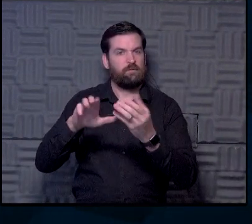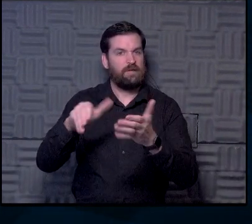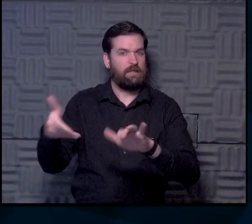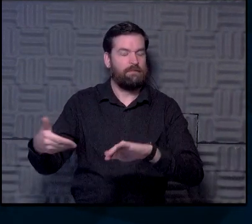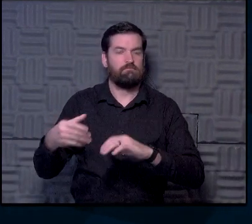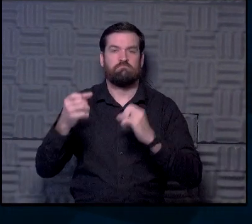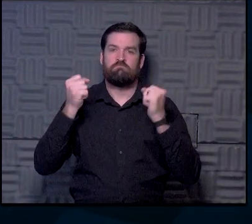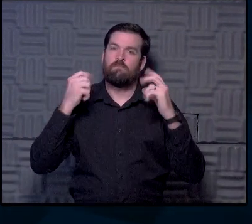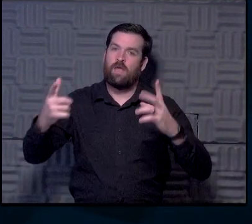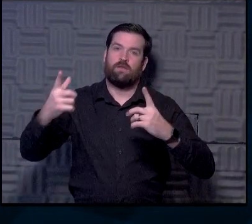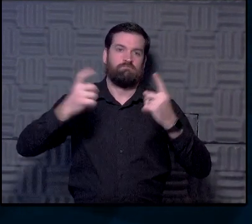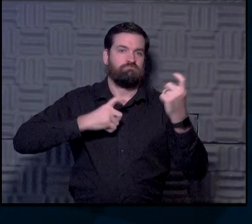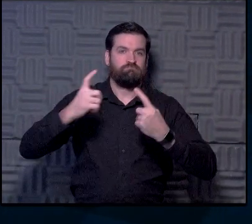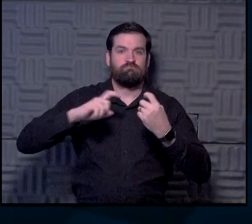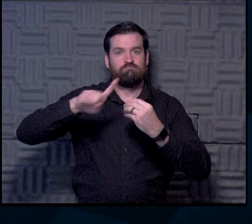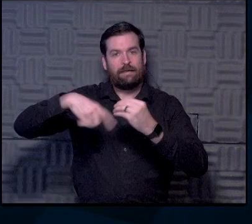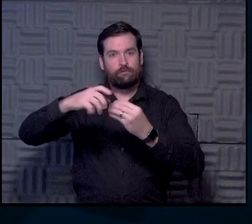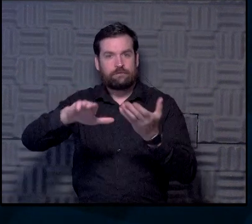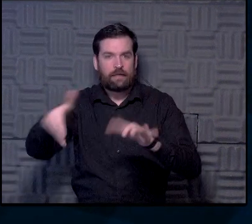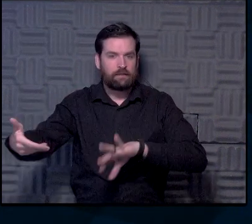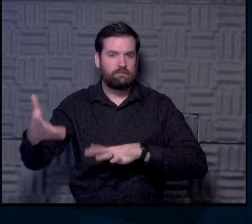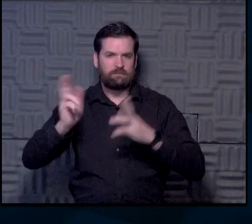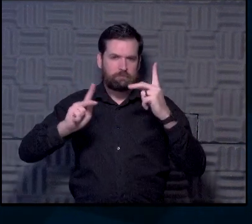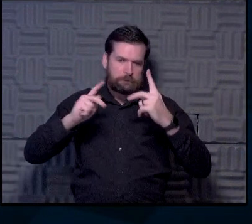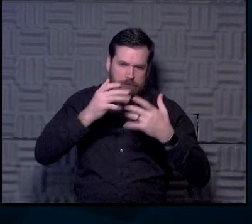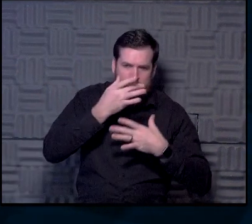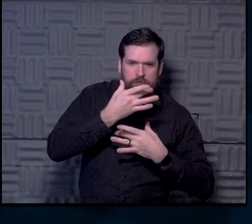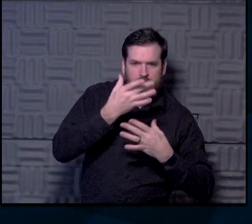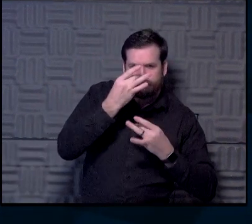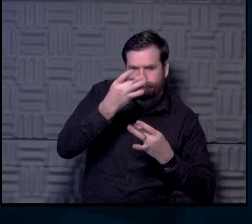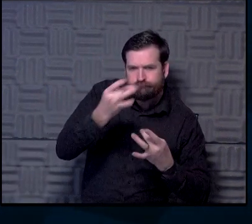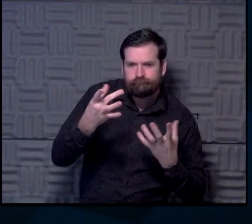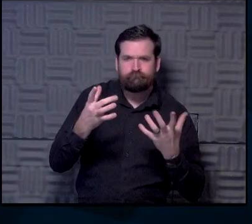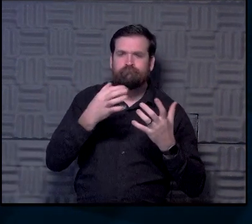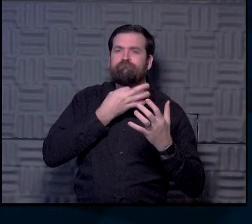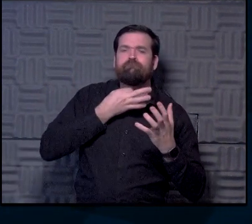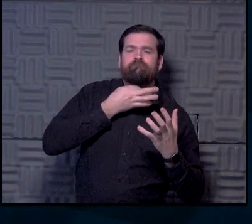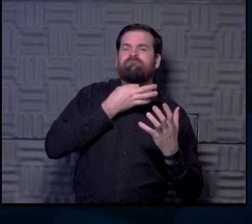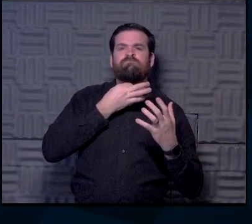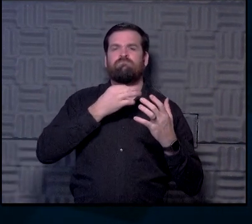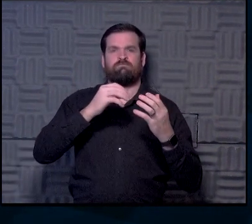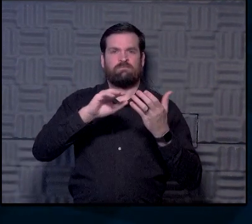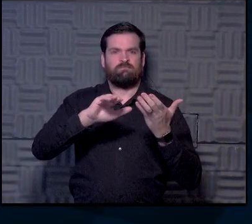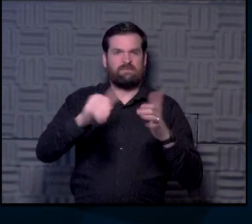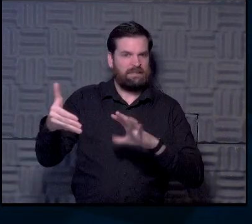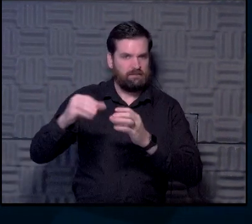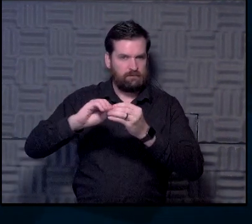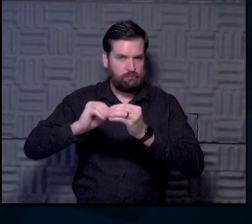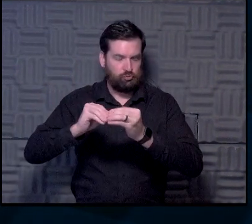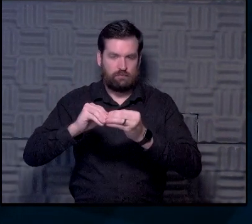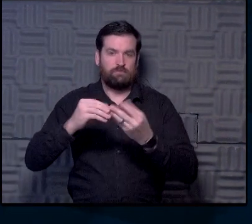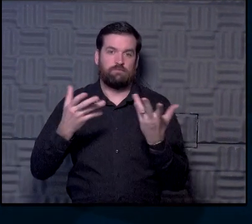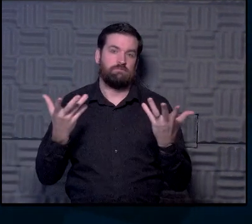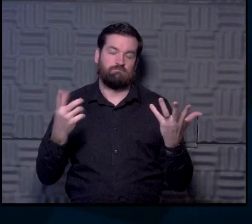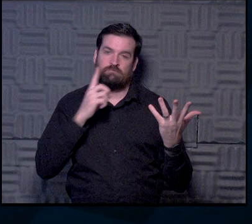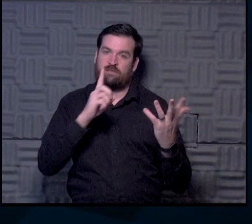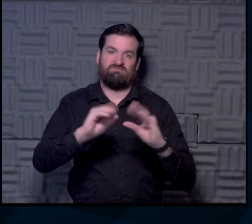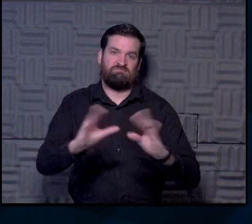of questions about deaths, and people are interested in the numbers of deaths. And the raw numbers definitely tell a story. We've shared, I